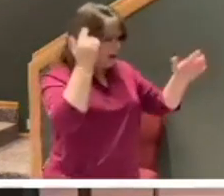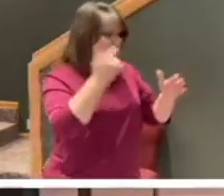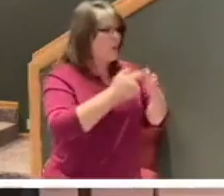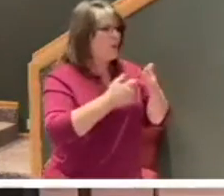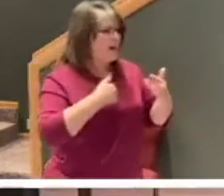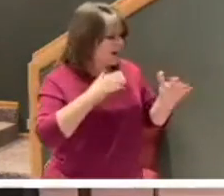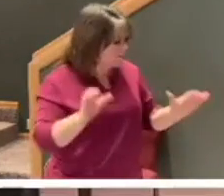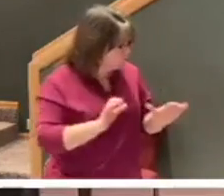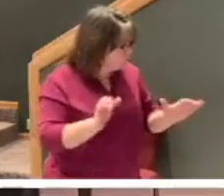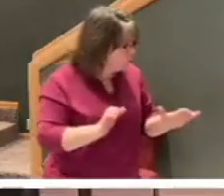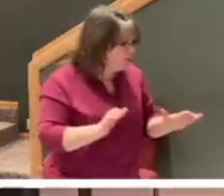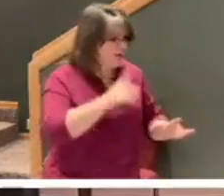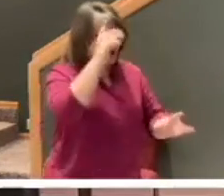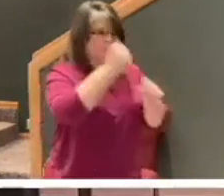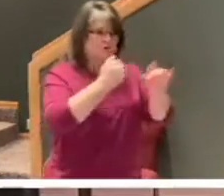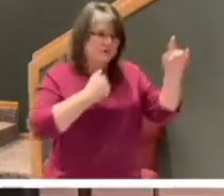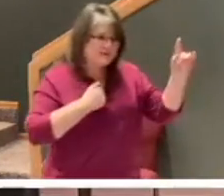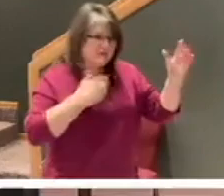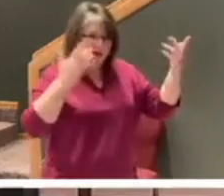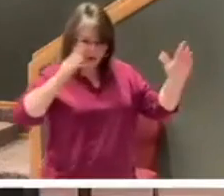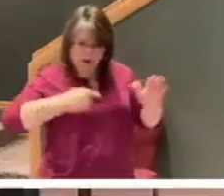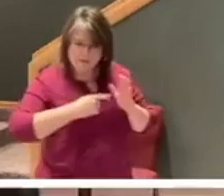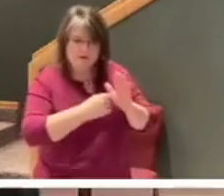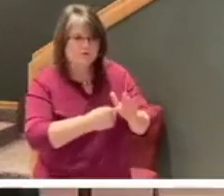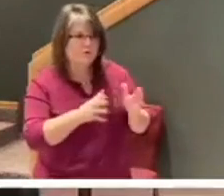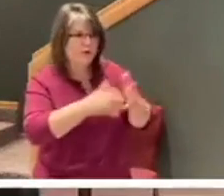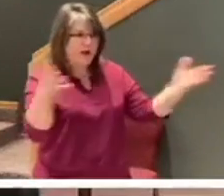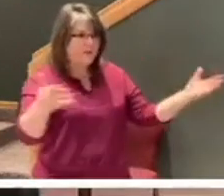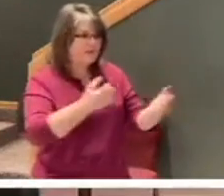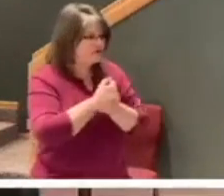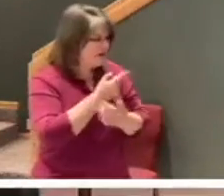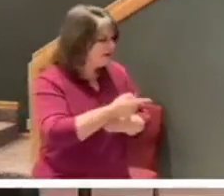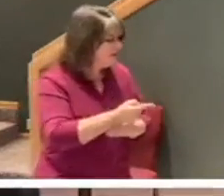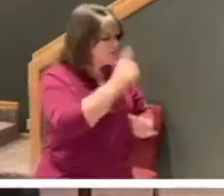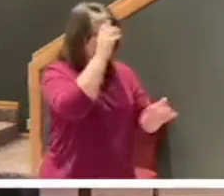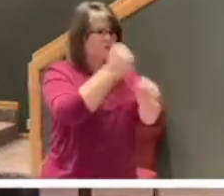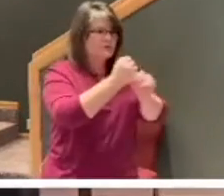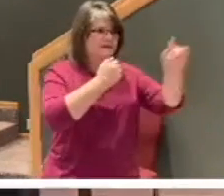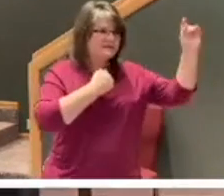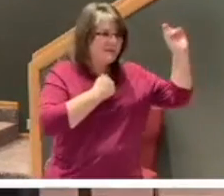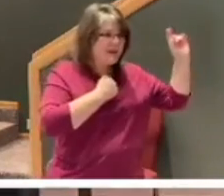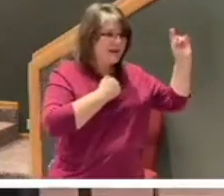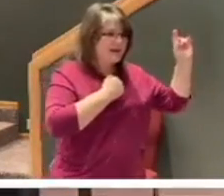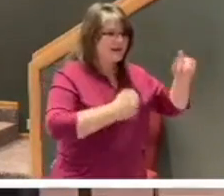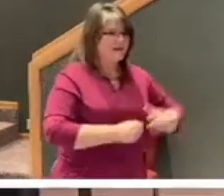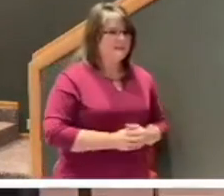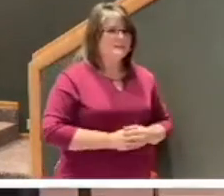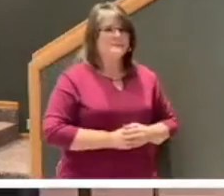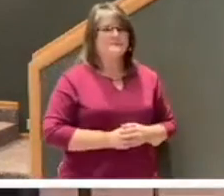doing. Trust me. I already showed you how much I love you. Trust me.